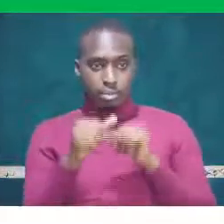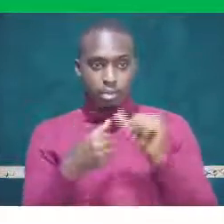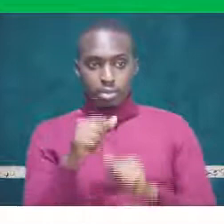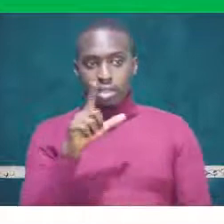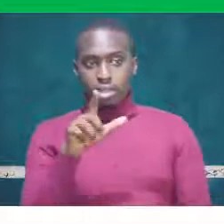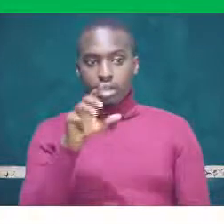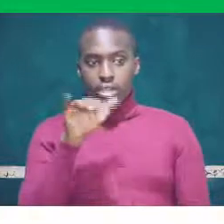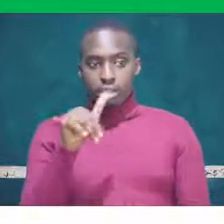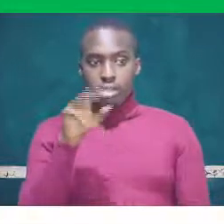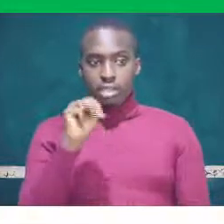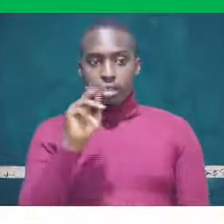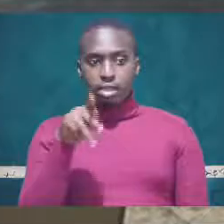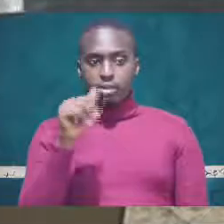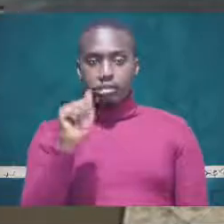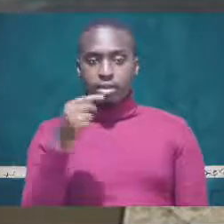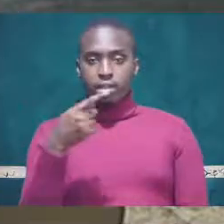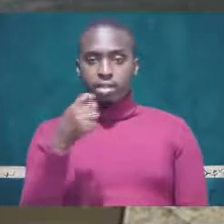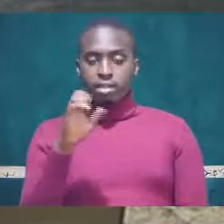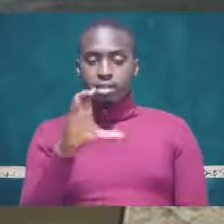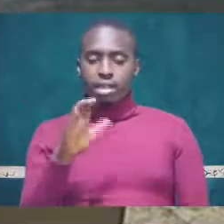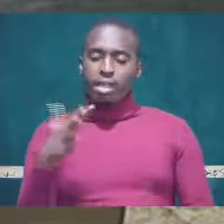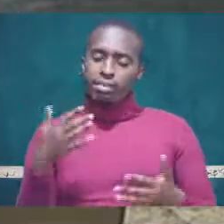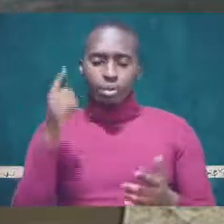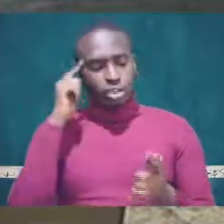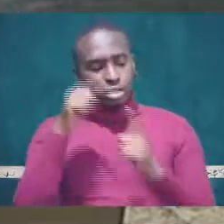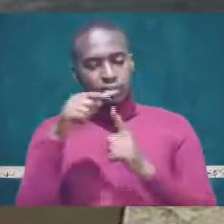system. What is the running objective of the lesson?